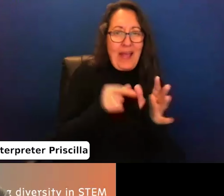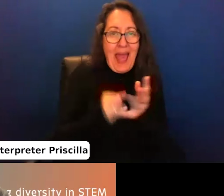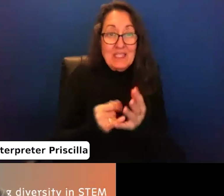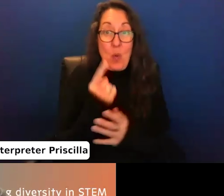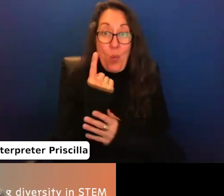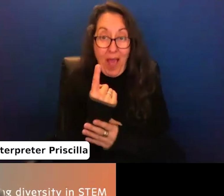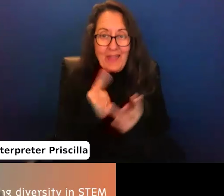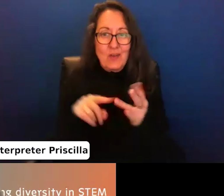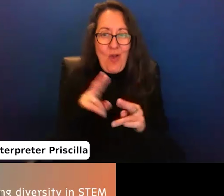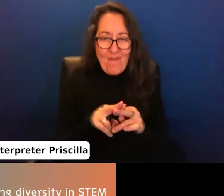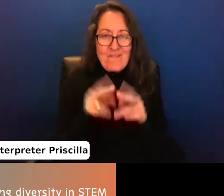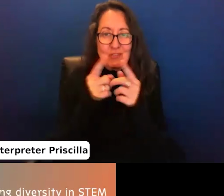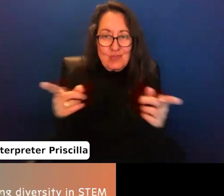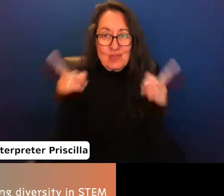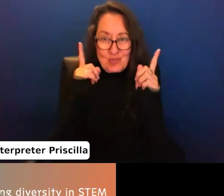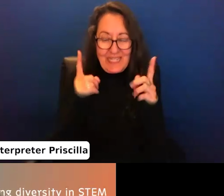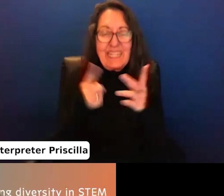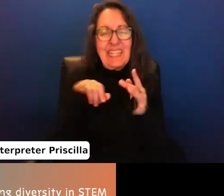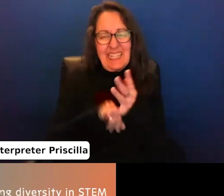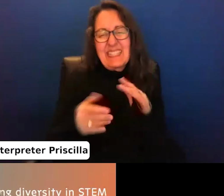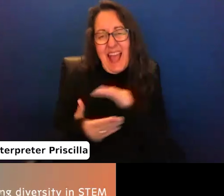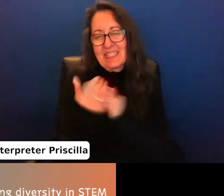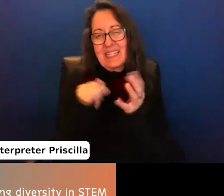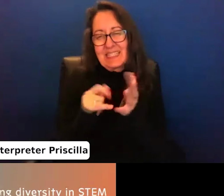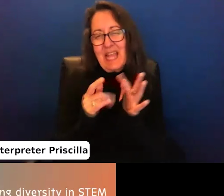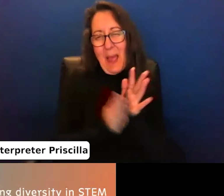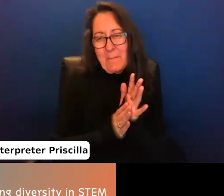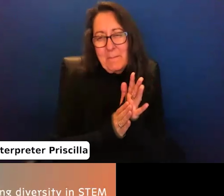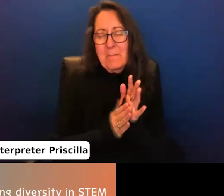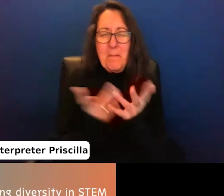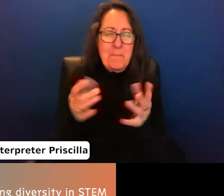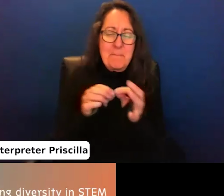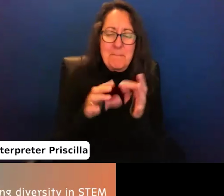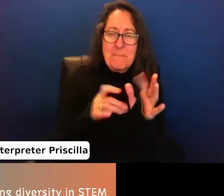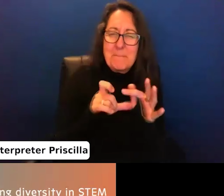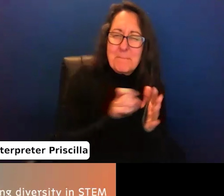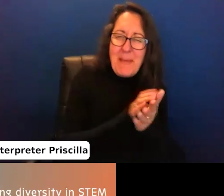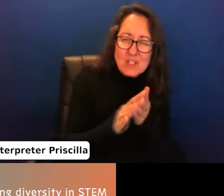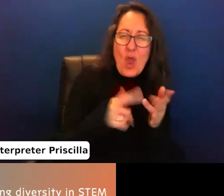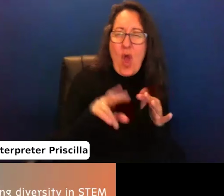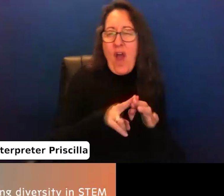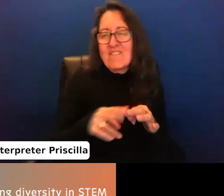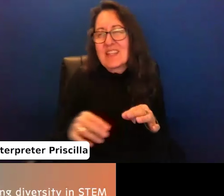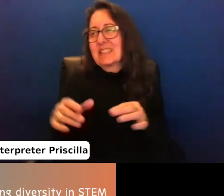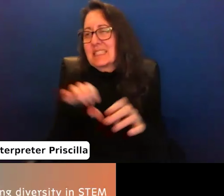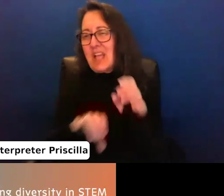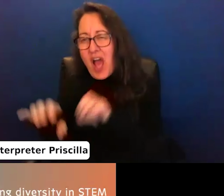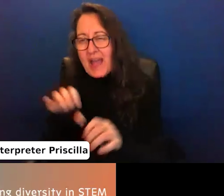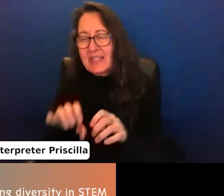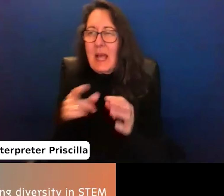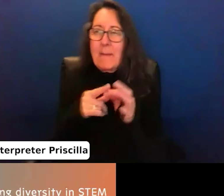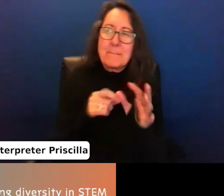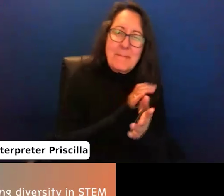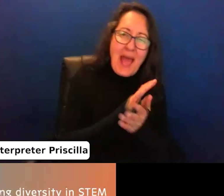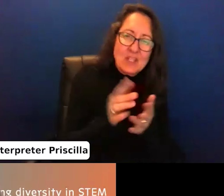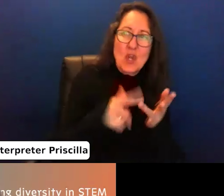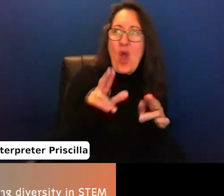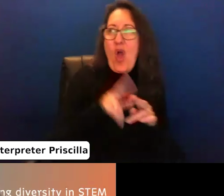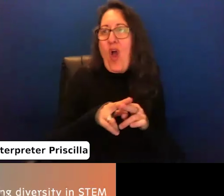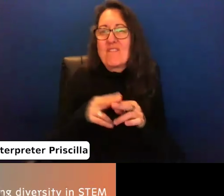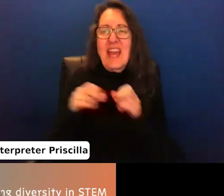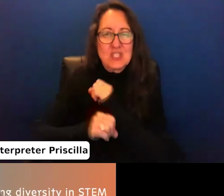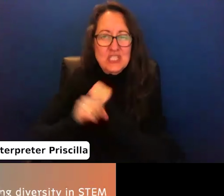STEM degree. So a Bachelor of Science and a Bachelor of Arts would be eligible, or a Bachelor of Engineering and a Bachelor of Law would be